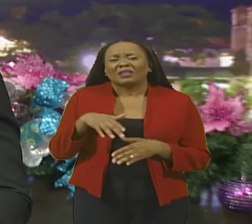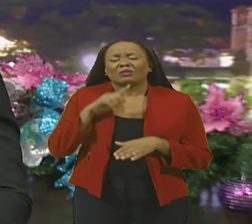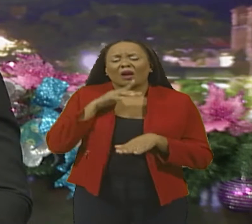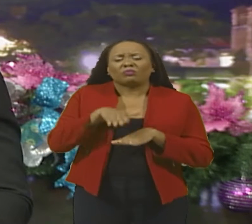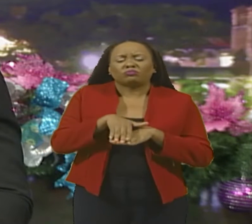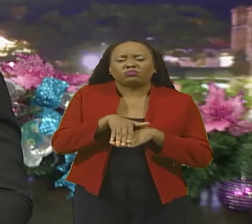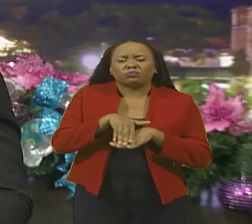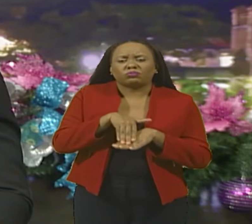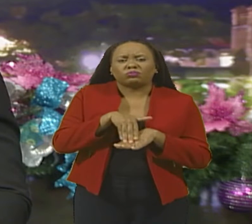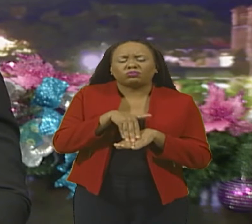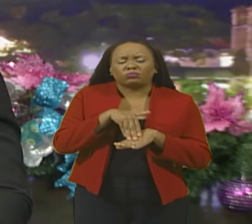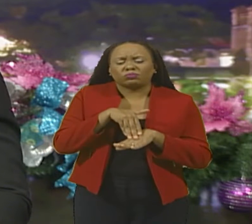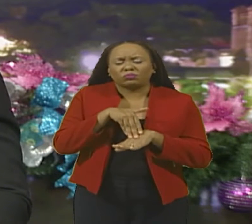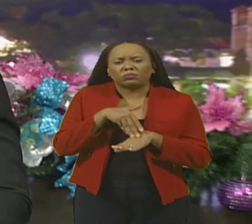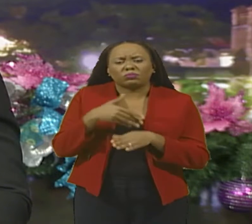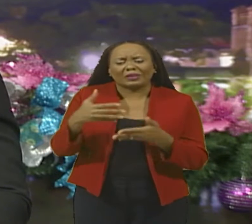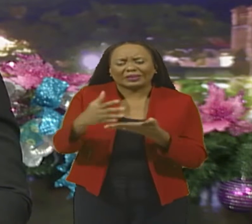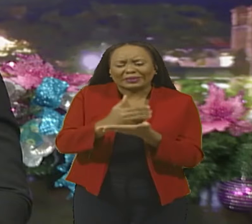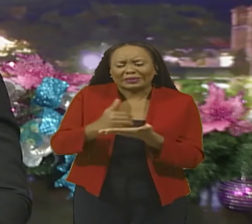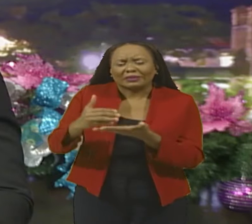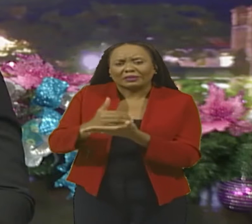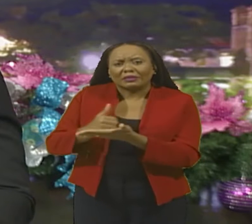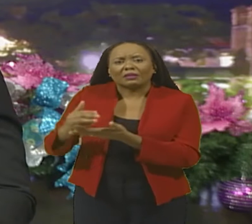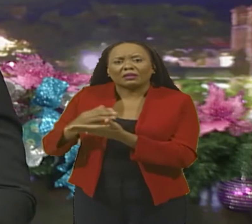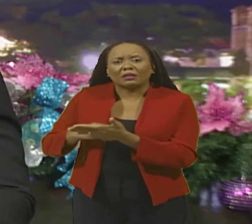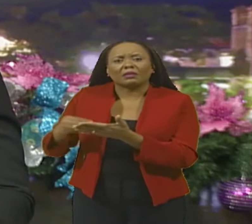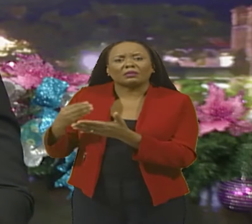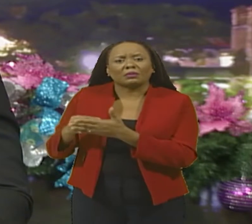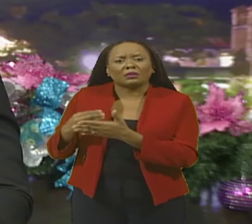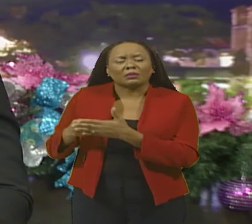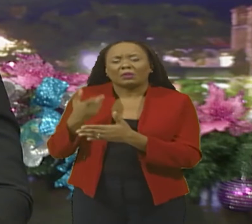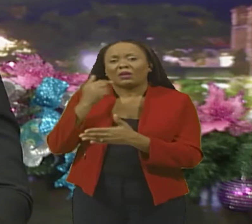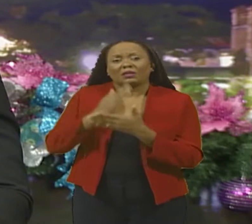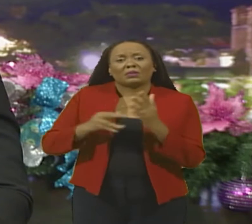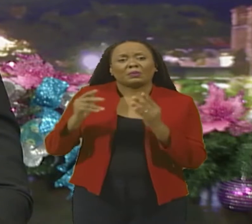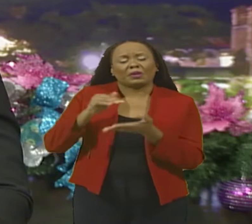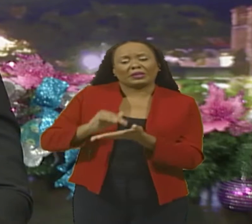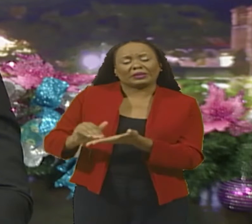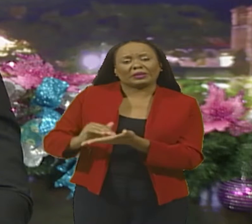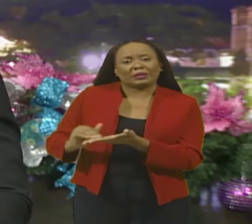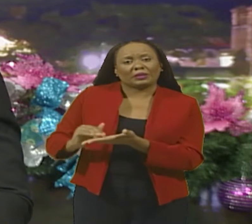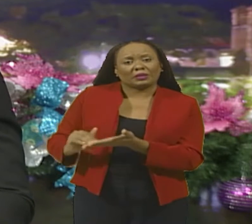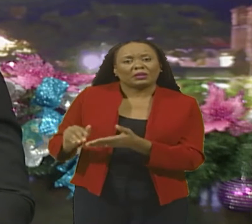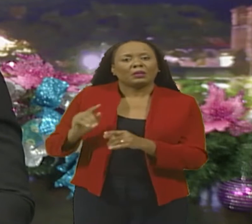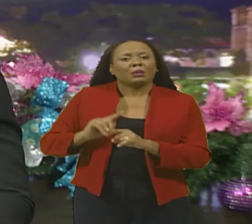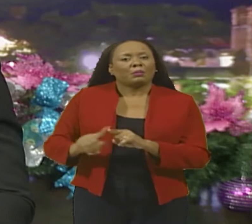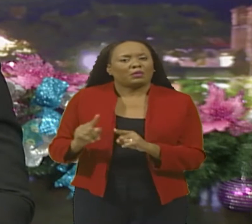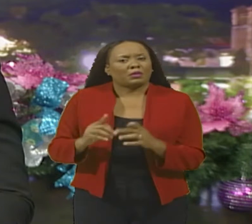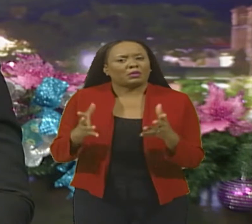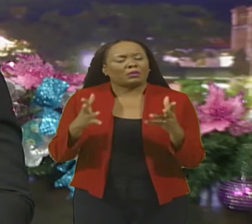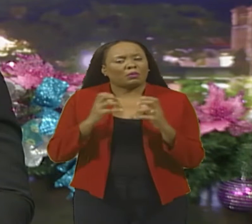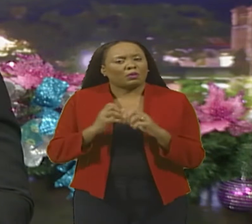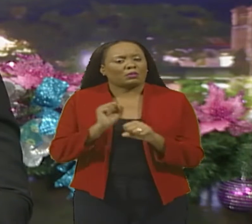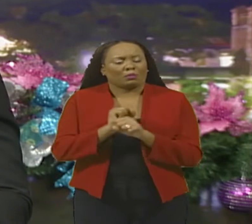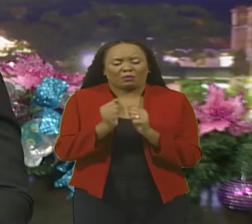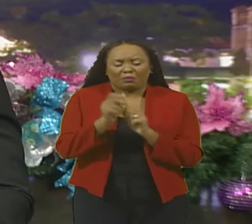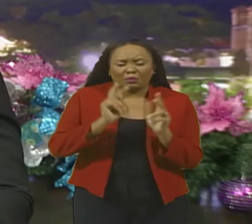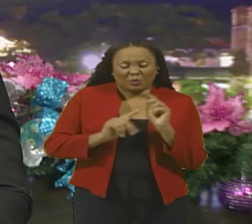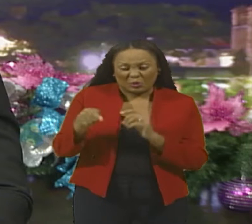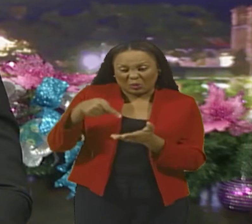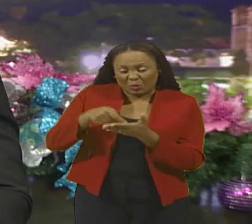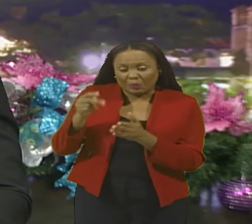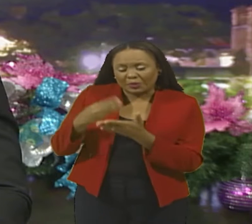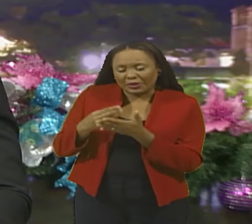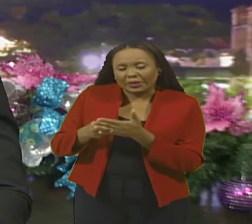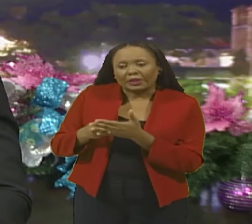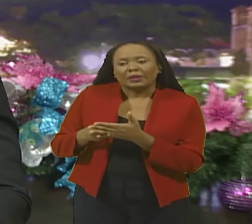as a result of recent retrenchments at the Commission. However, he notes that the RDC continues to work with delinquent borrowers. He